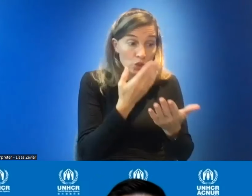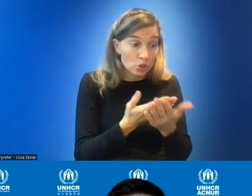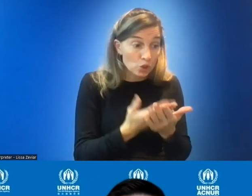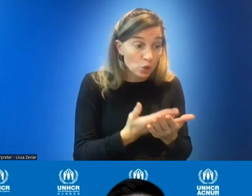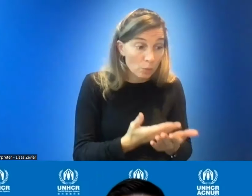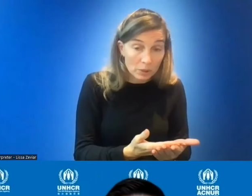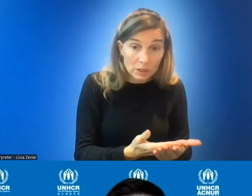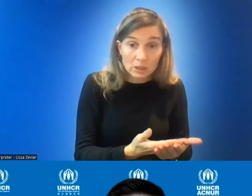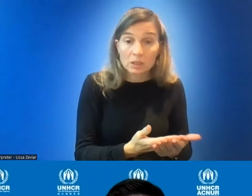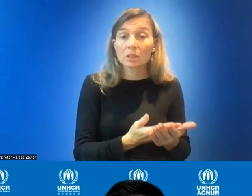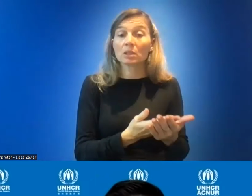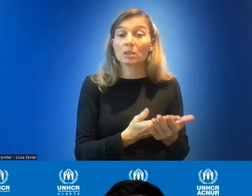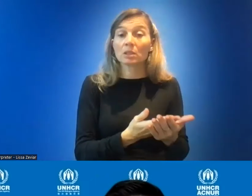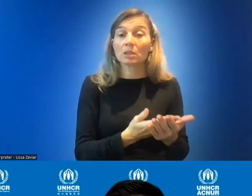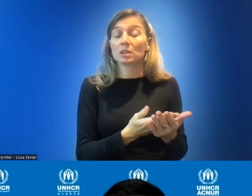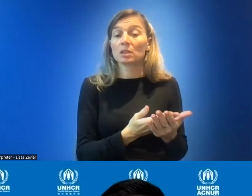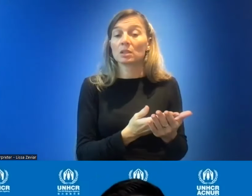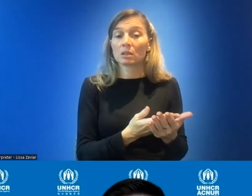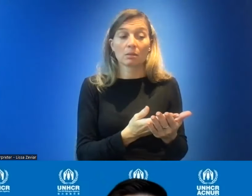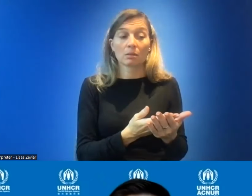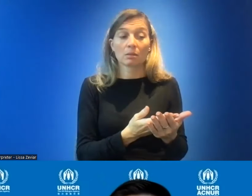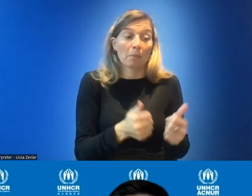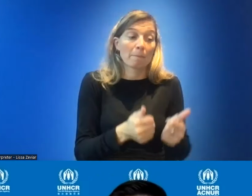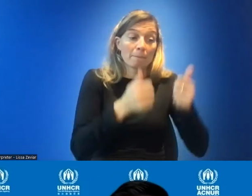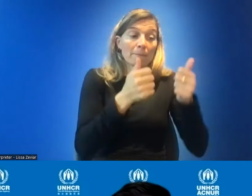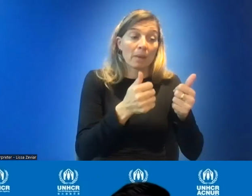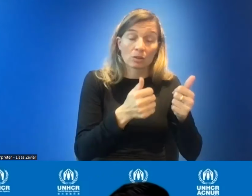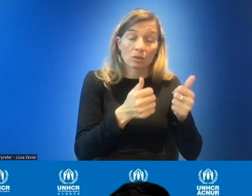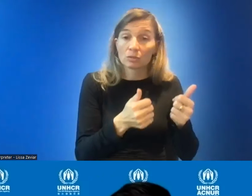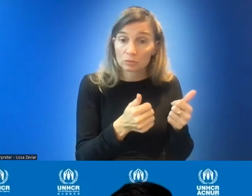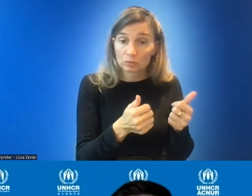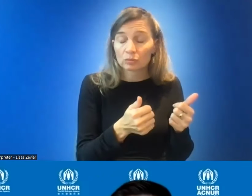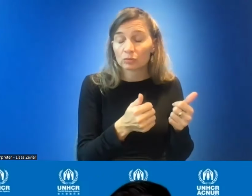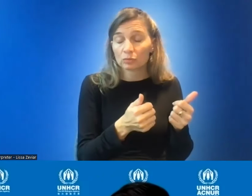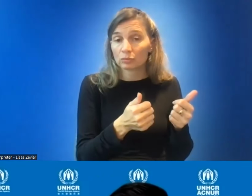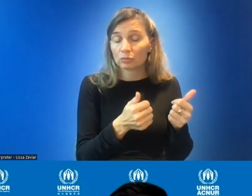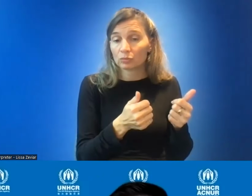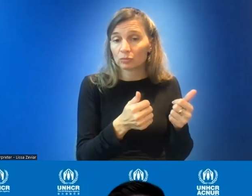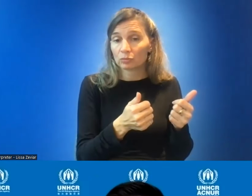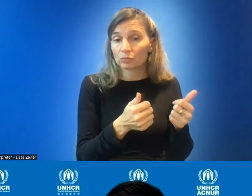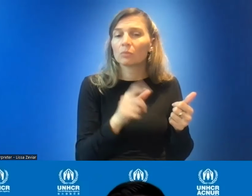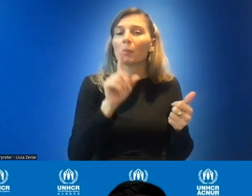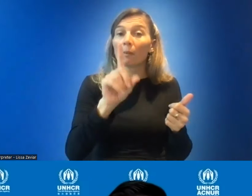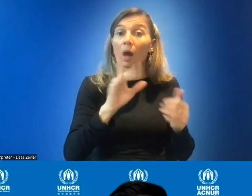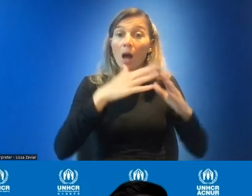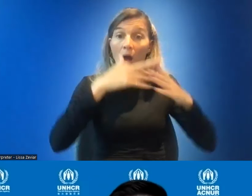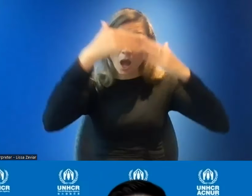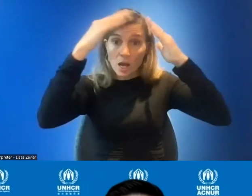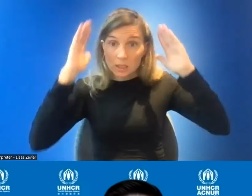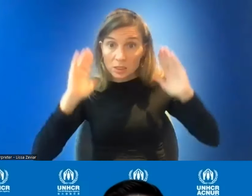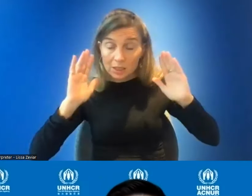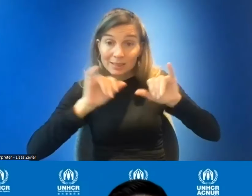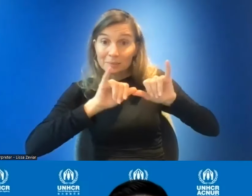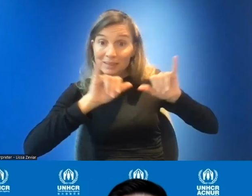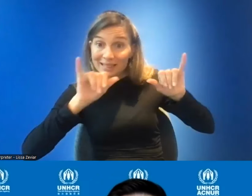need asylum protection is, of course, helpful. But I think that asylum systems, if they're really fair and